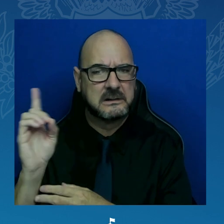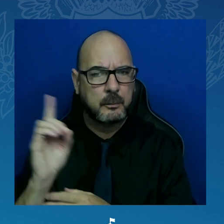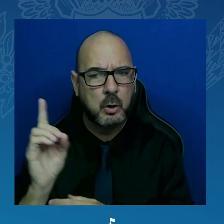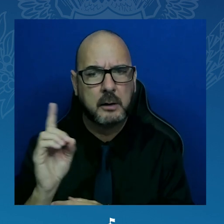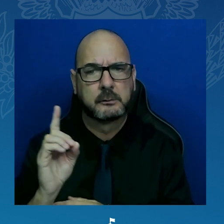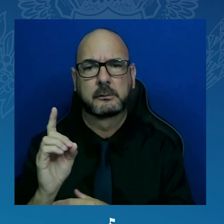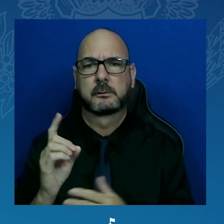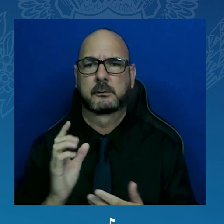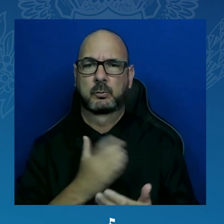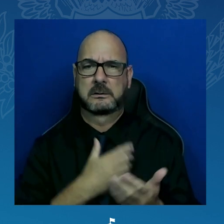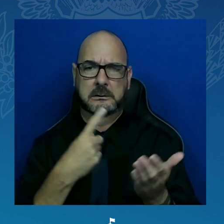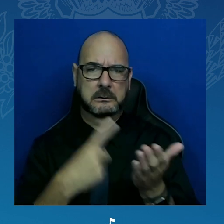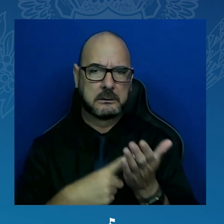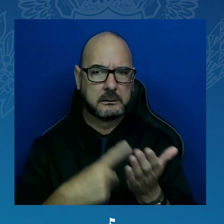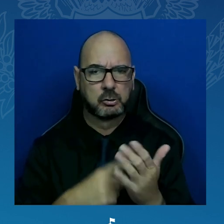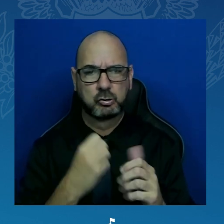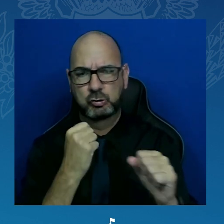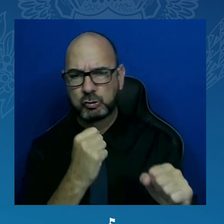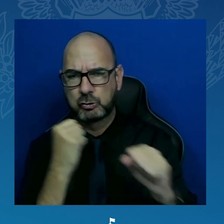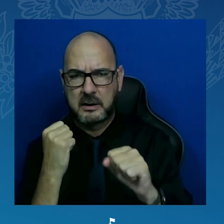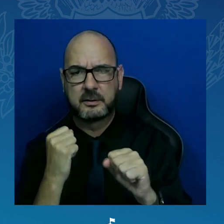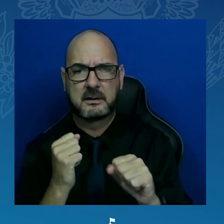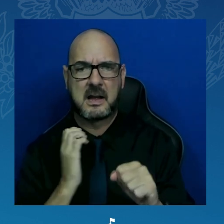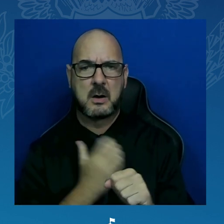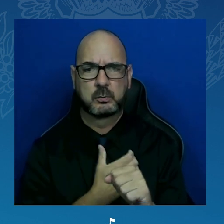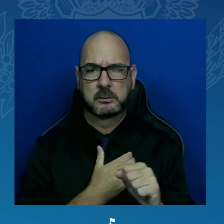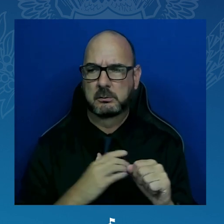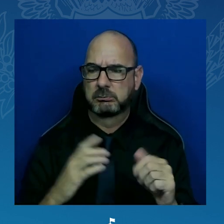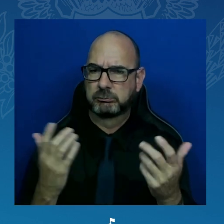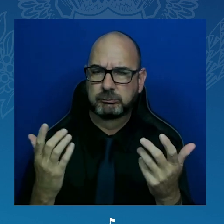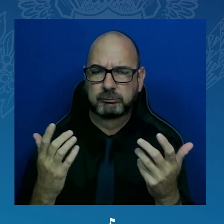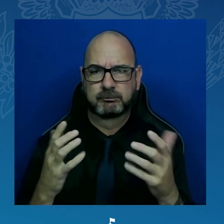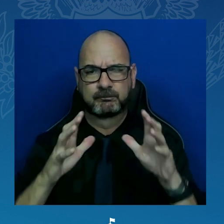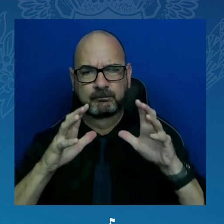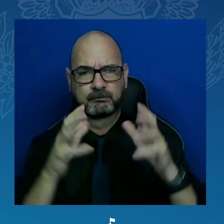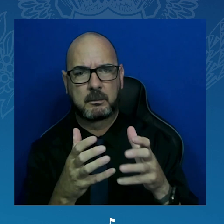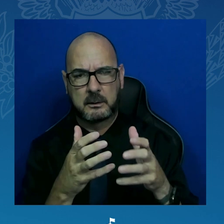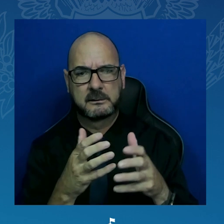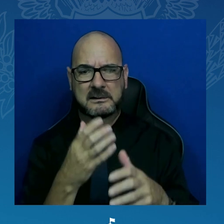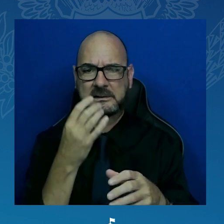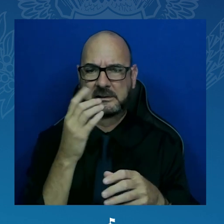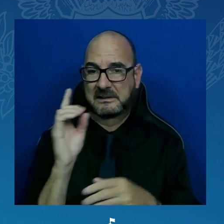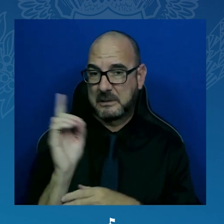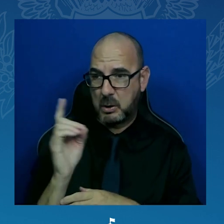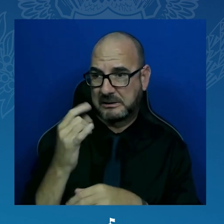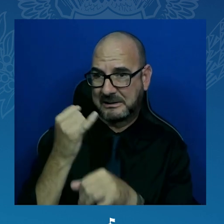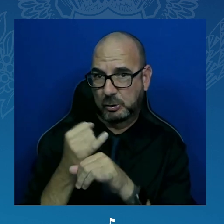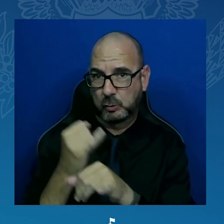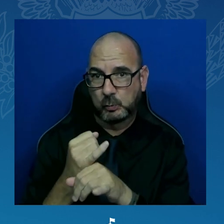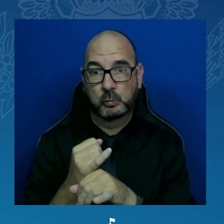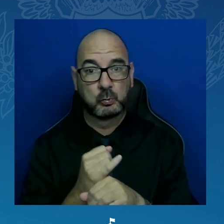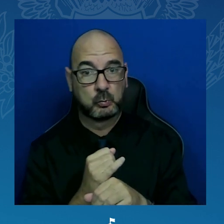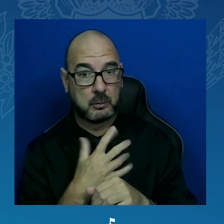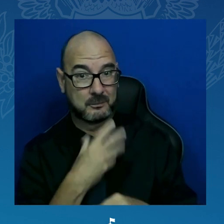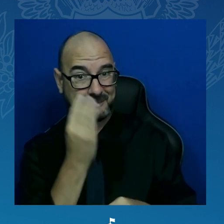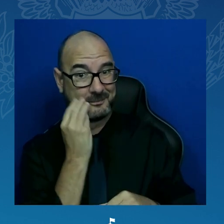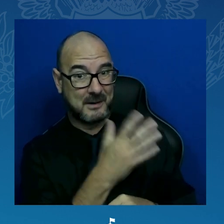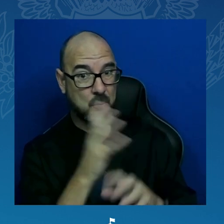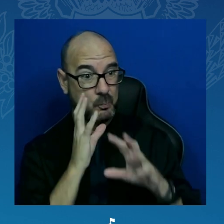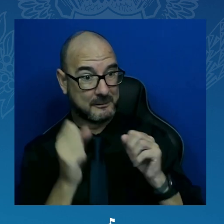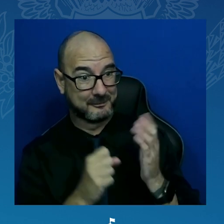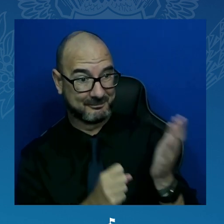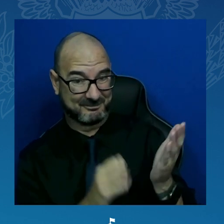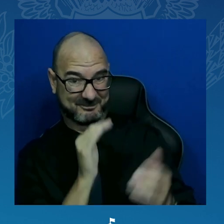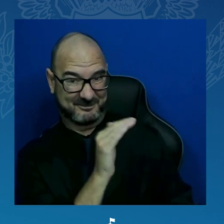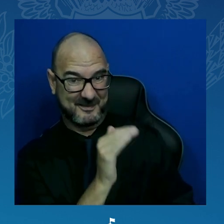our respective democracies and democratic institutions. And with that, I will say, President, it was my honor to be